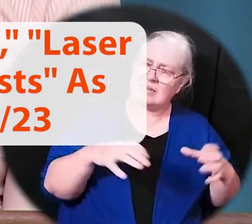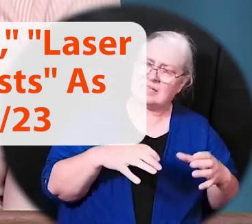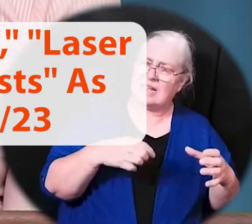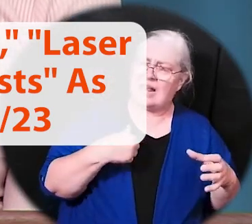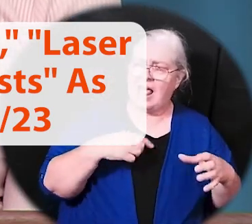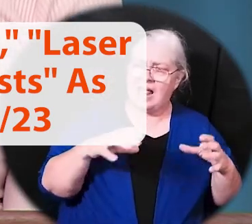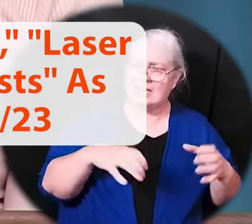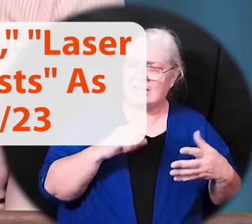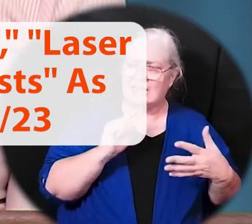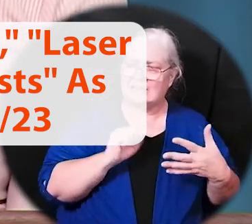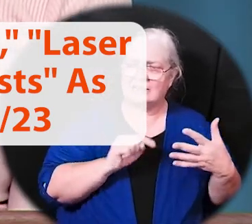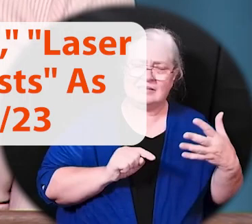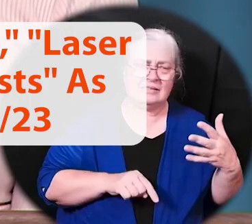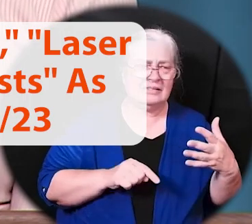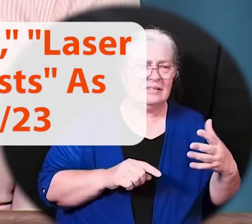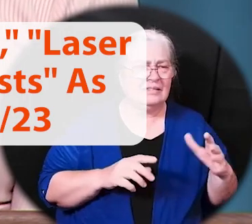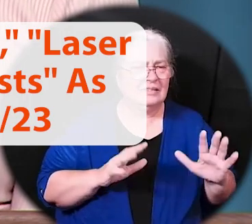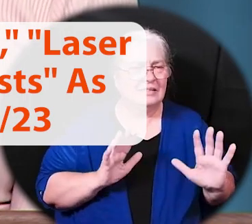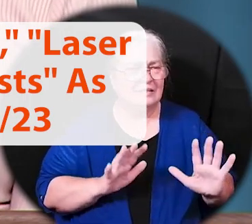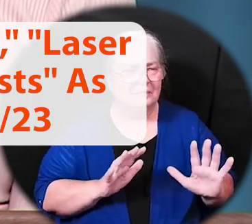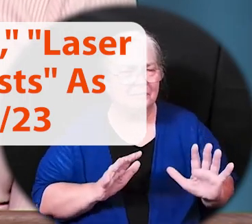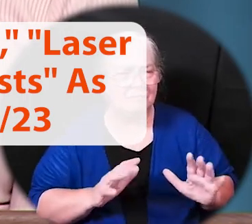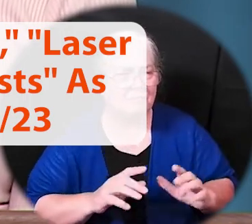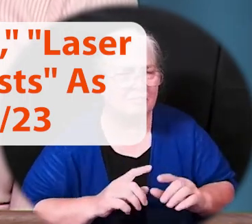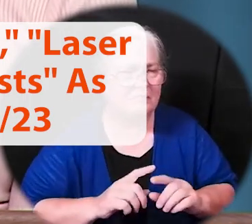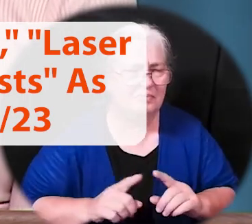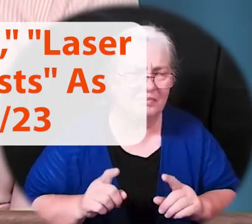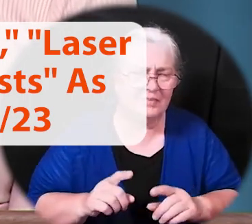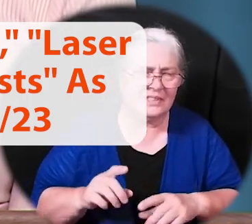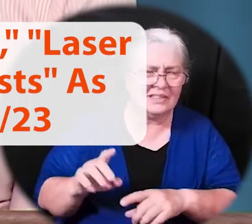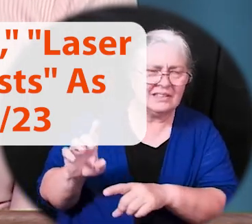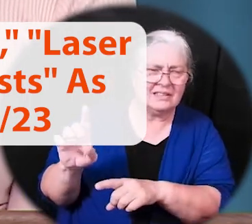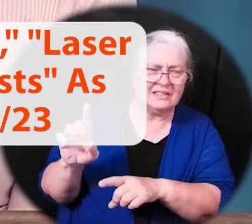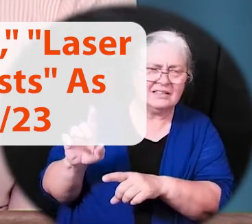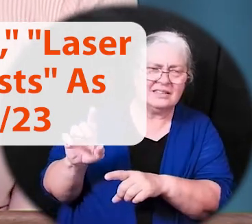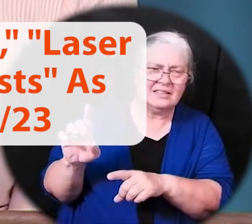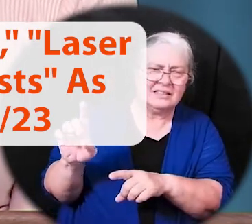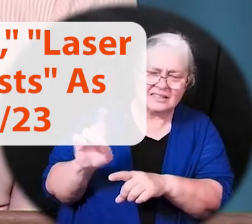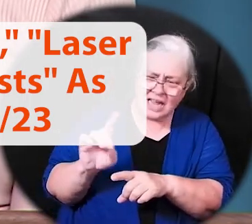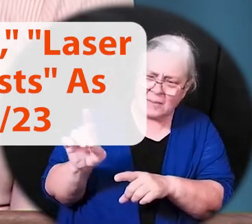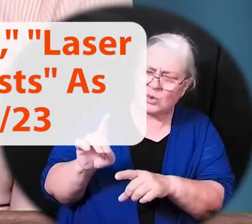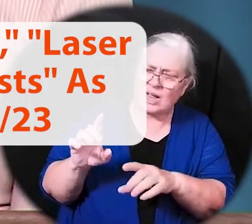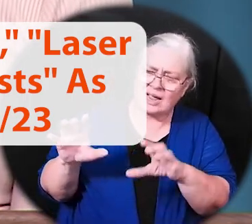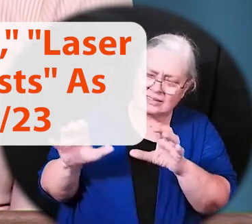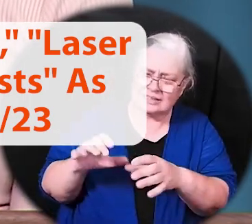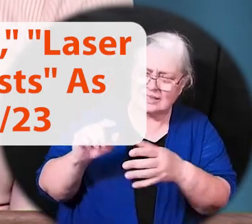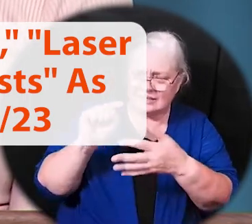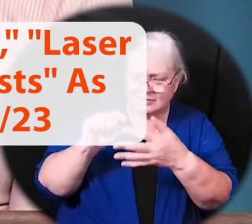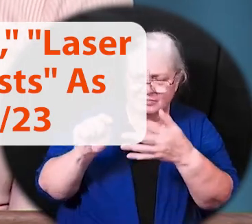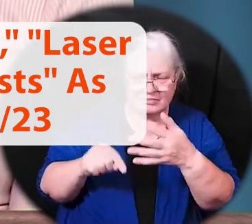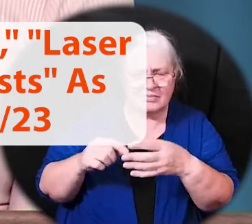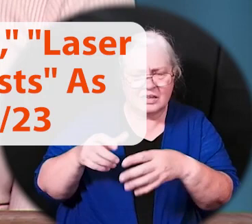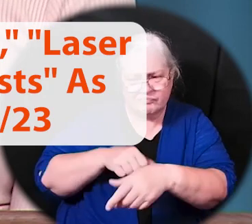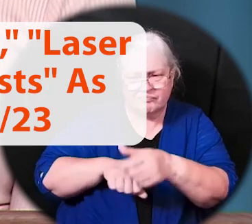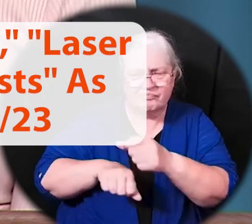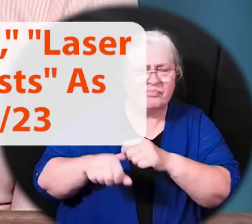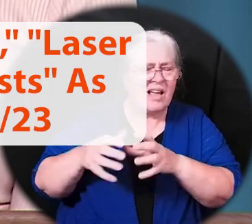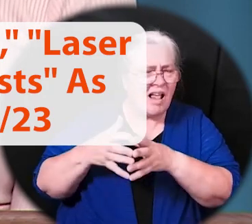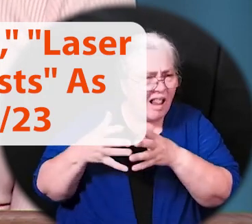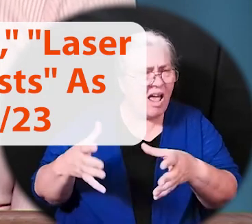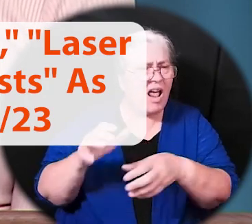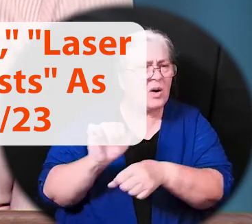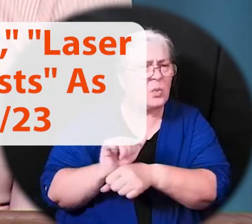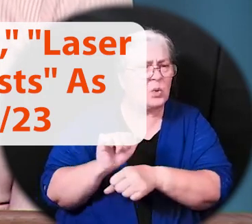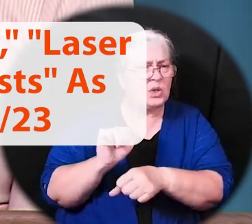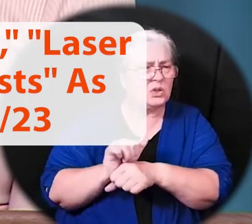but we can't be focused on that. We also have to be focused on really speaking directly to the American people. The next 3 days, you're